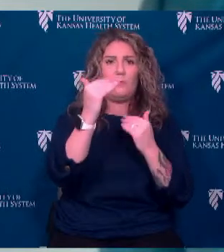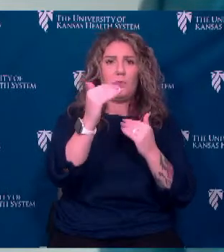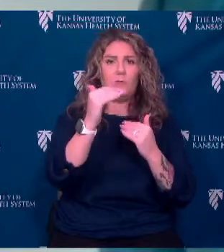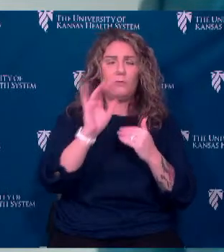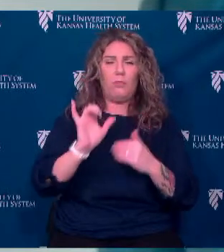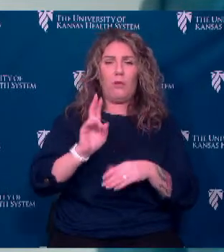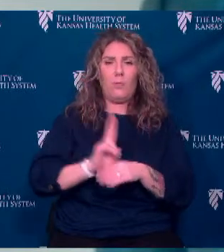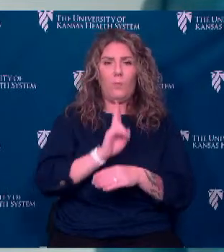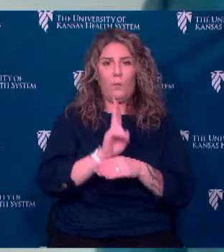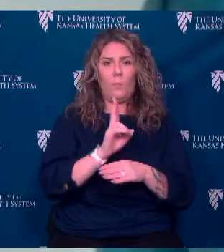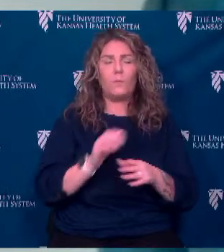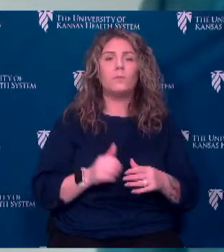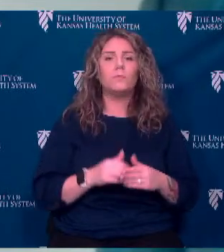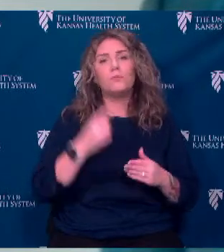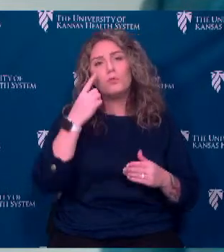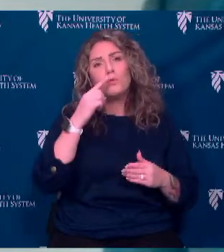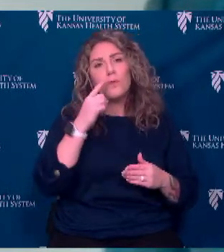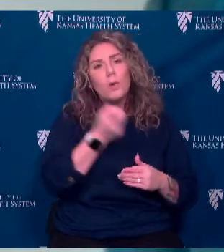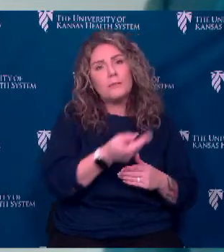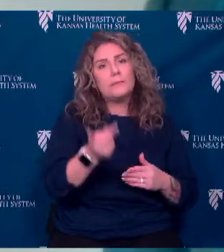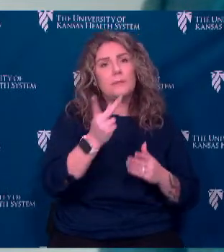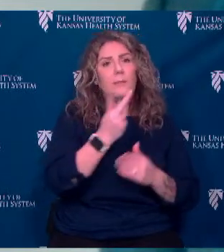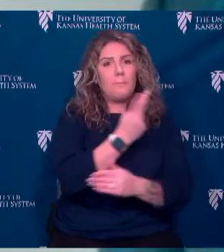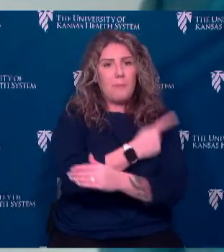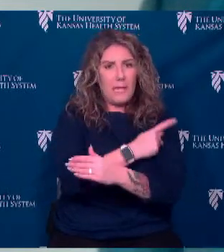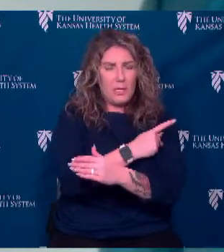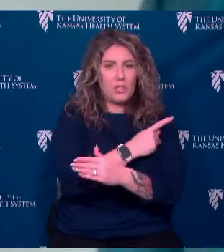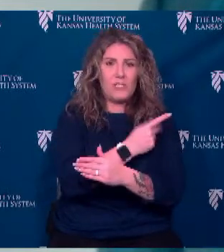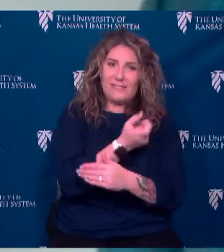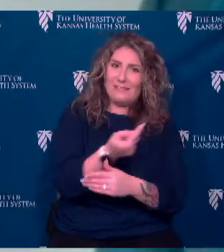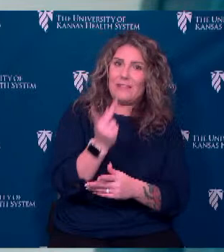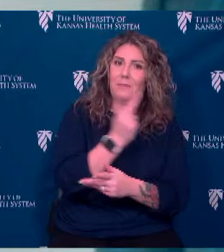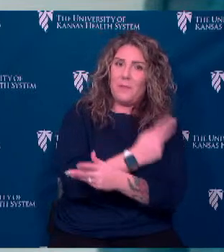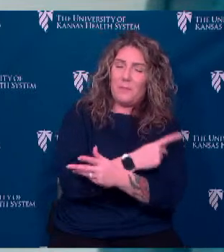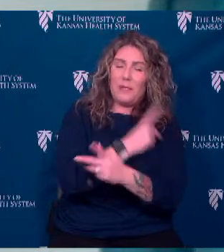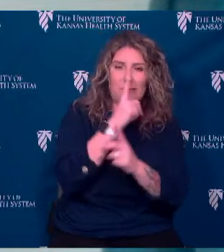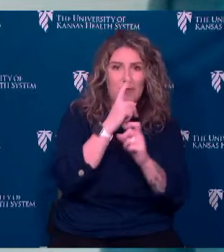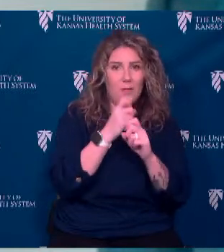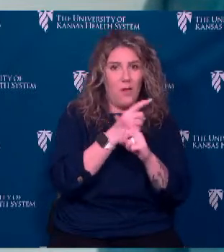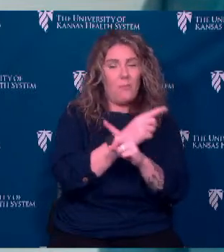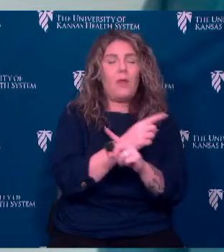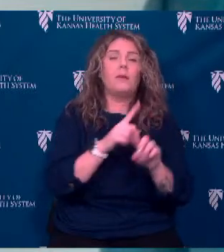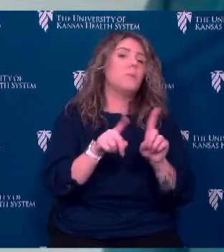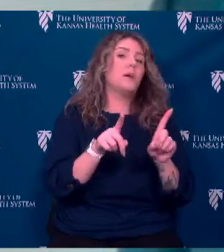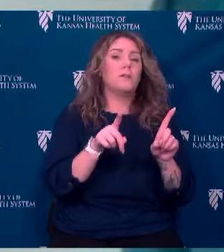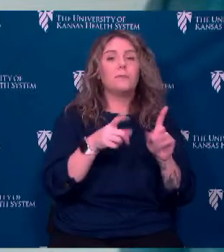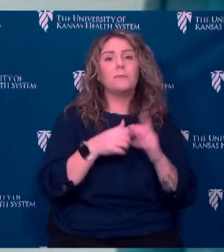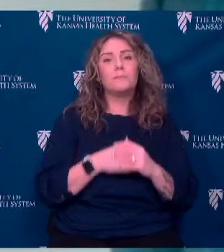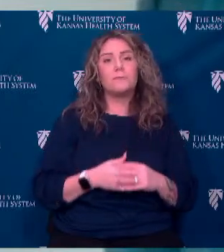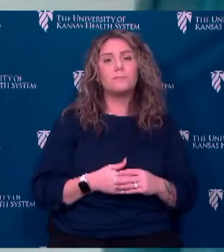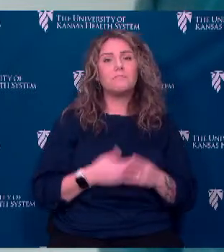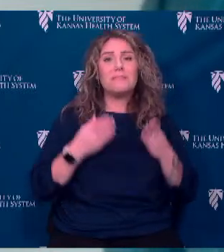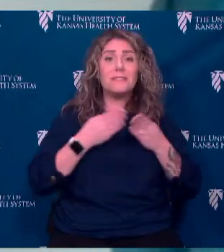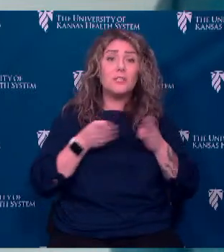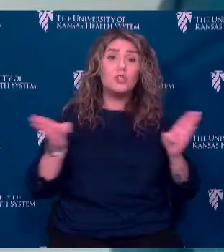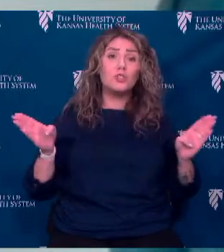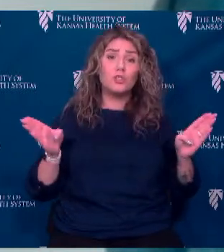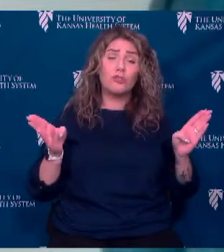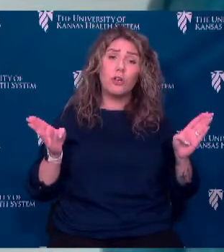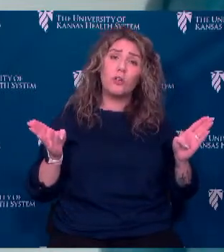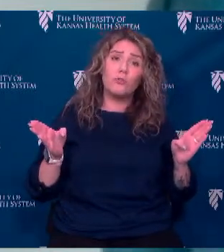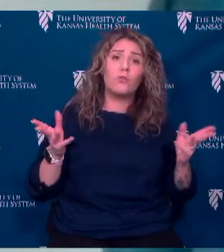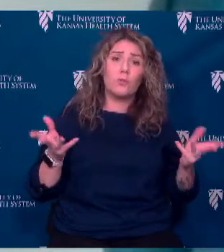use in some patients, and some of our patients are really complex. But in general, as long as we